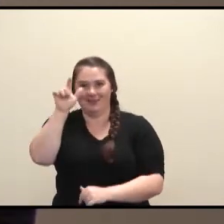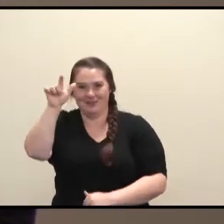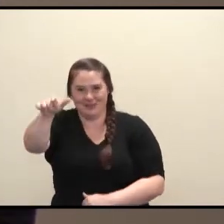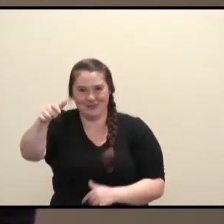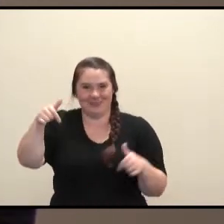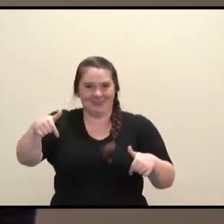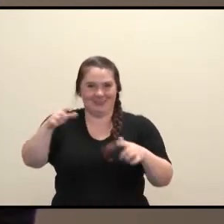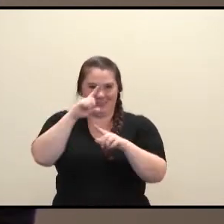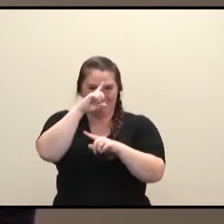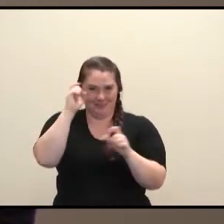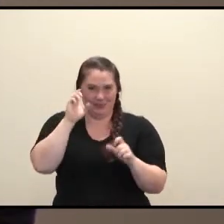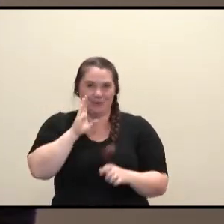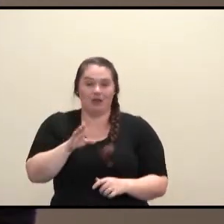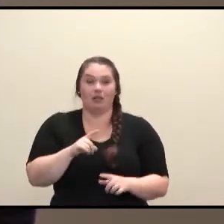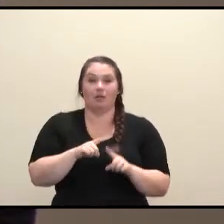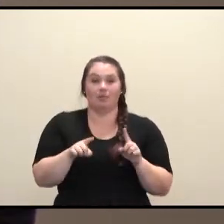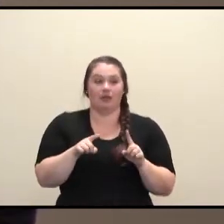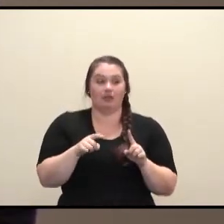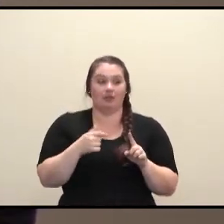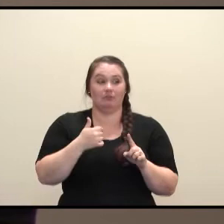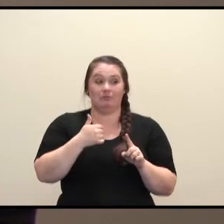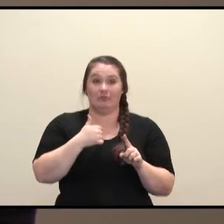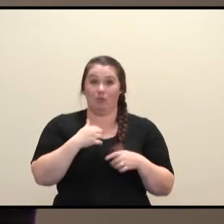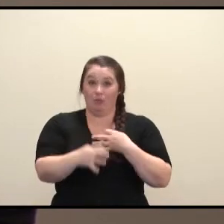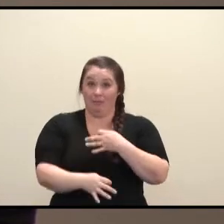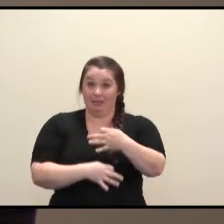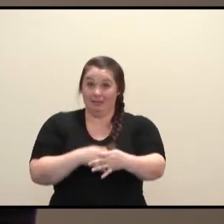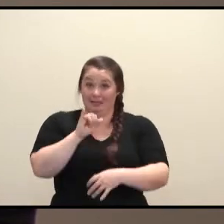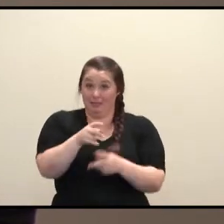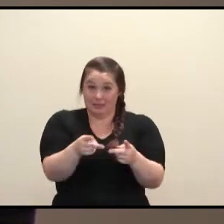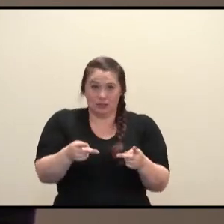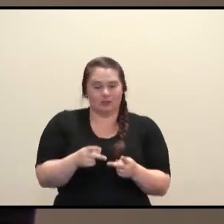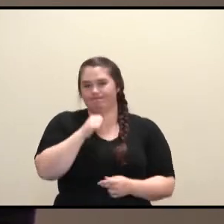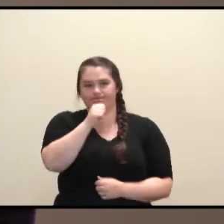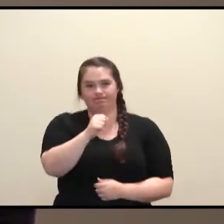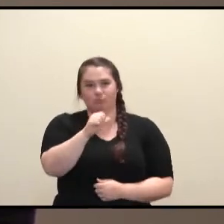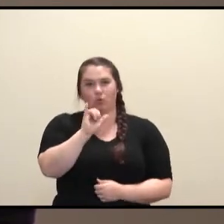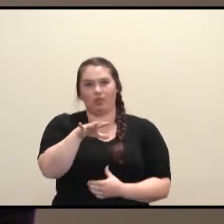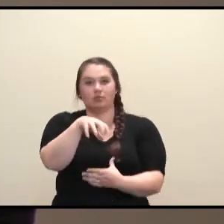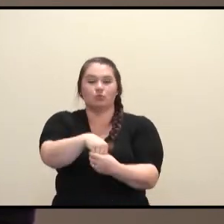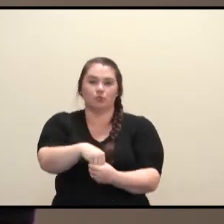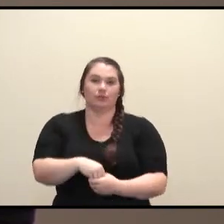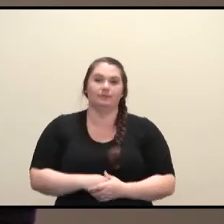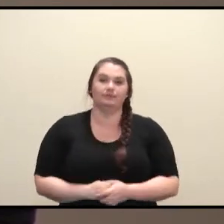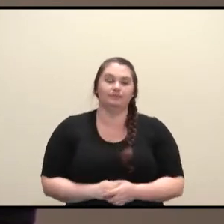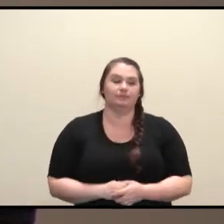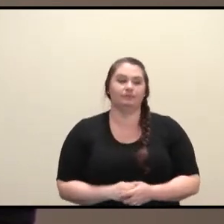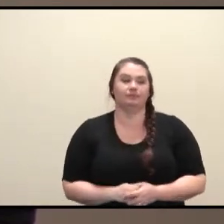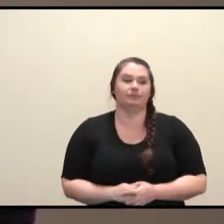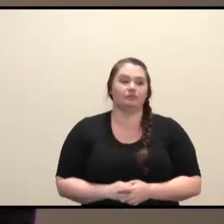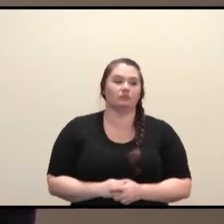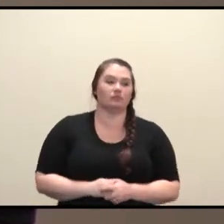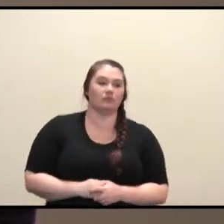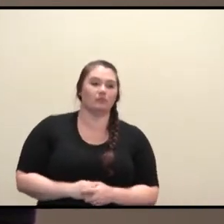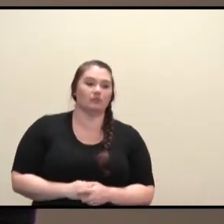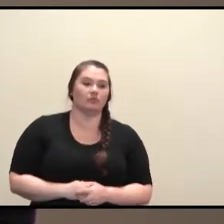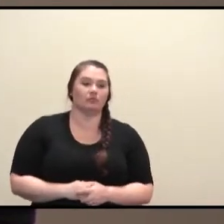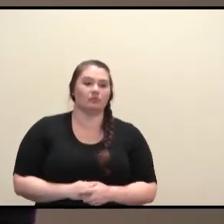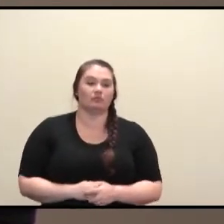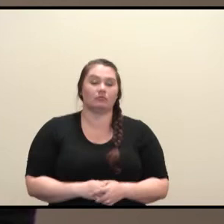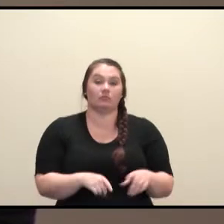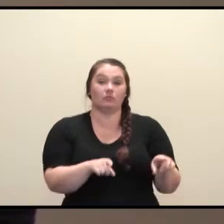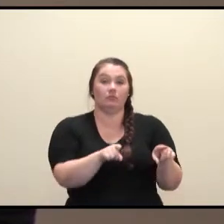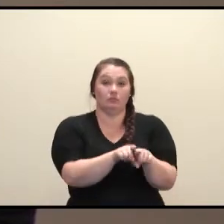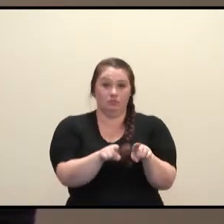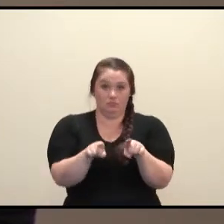but I will not be replacing him in that position, so that's included in there. Also, the